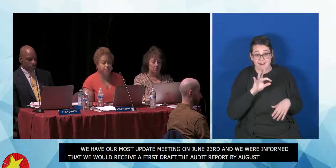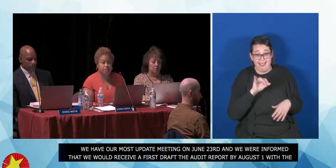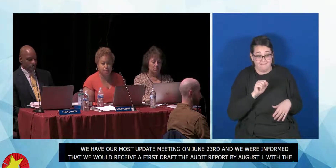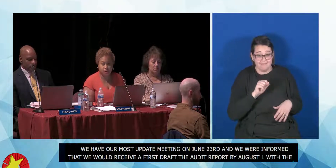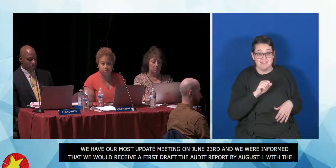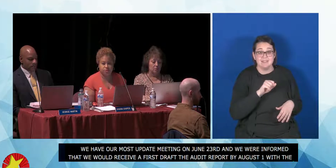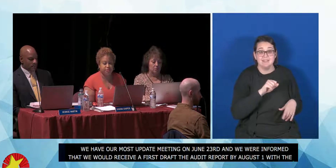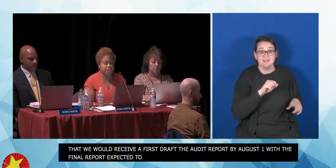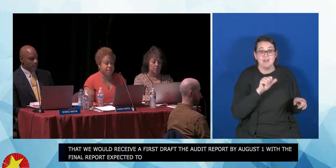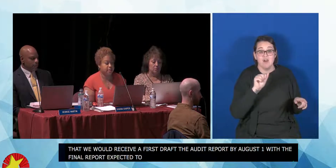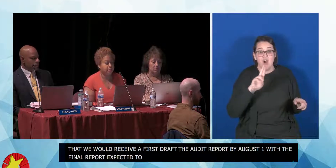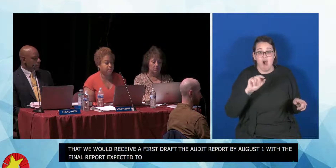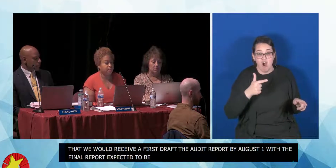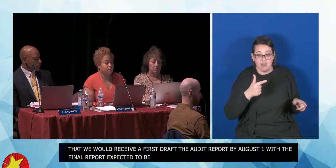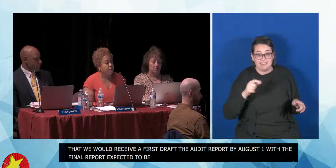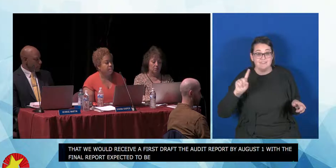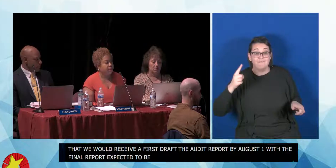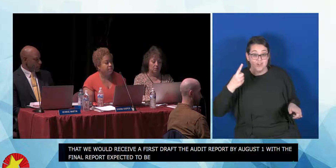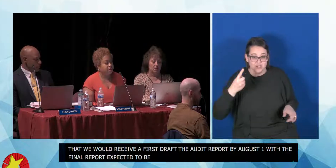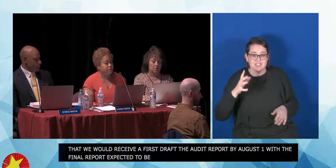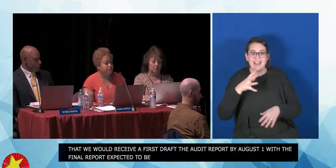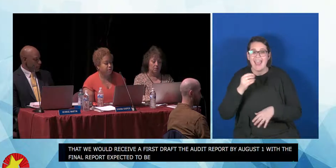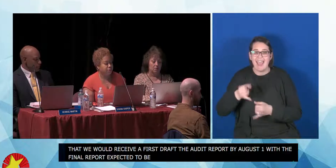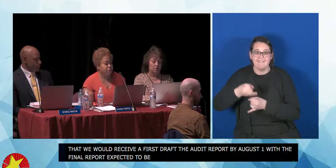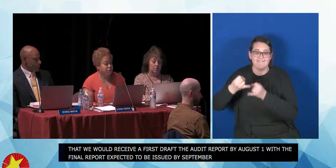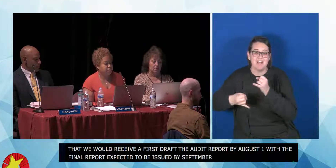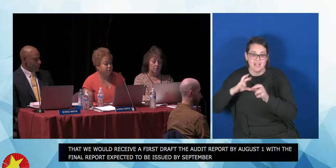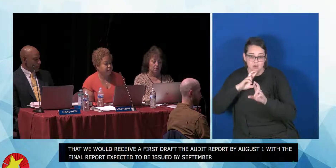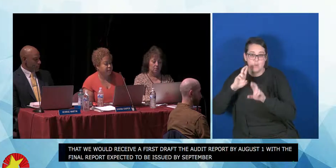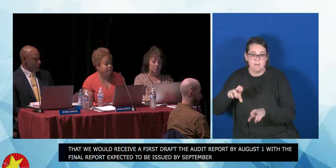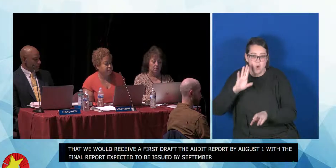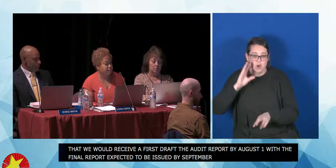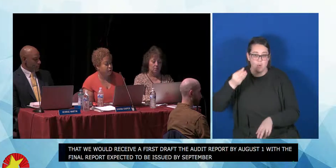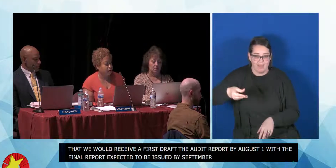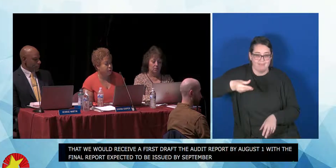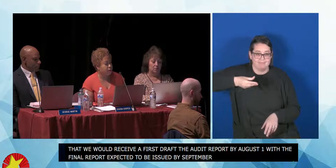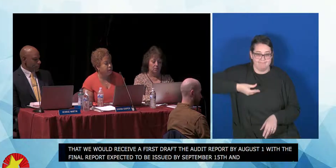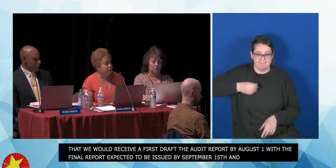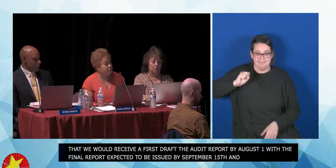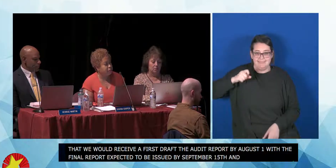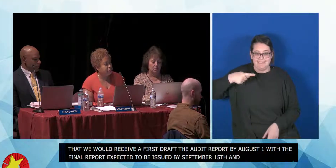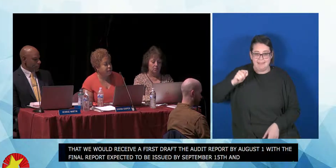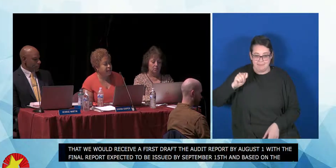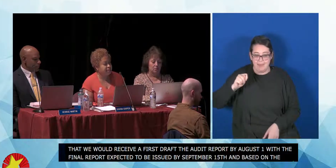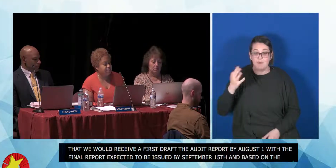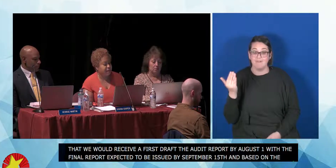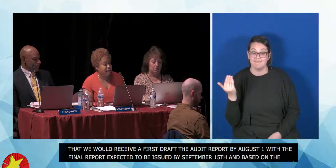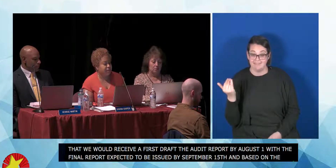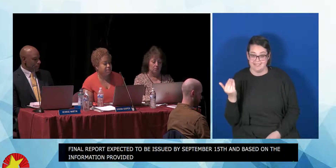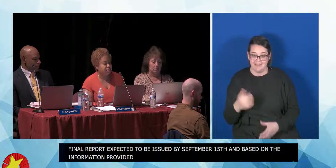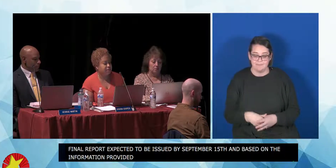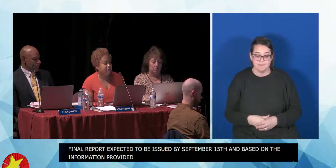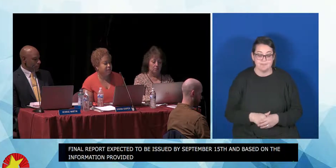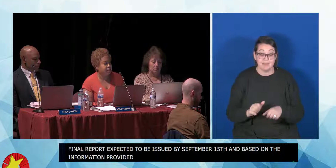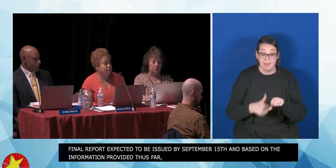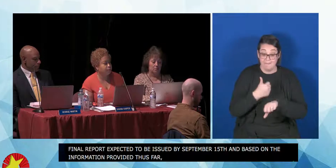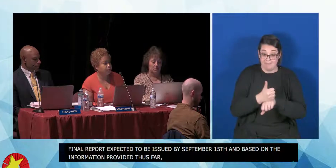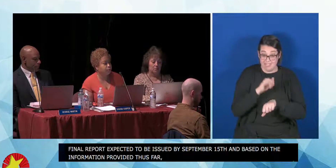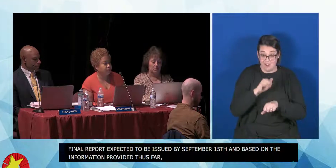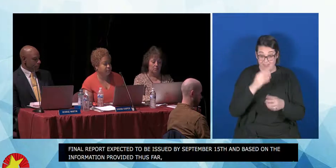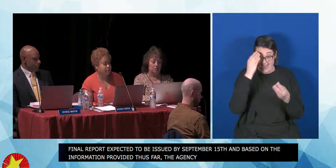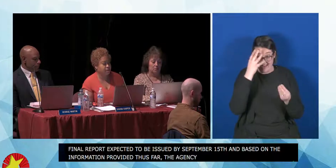by September 15th. Based on the information provided thus far, the agency has made